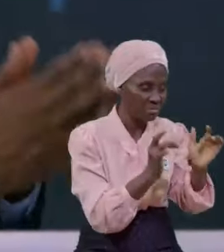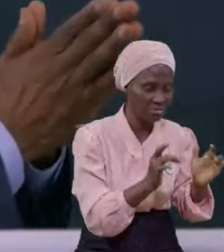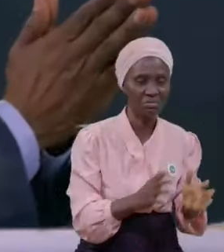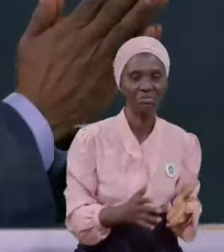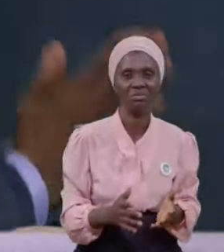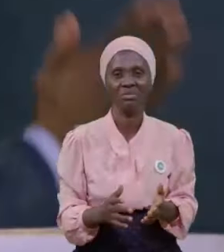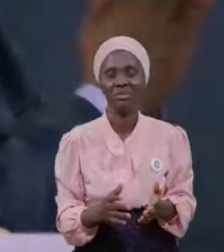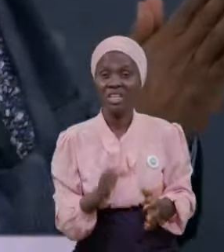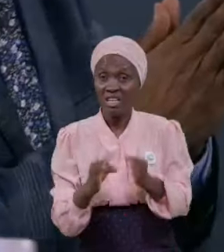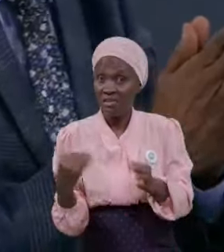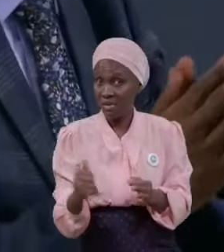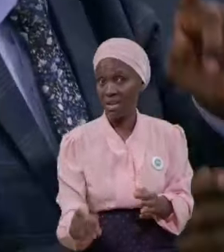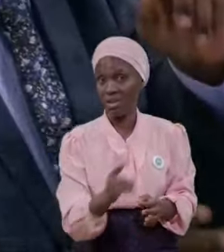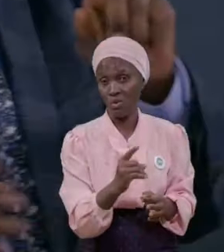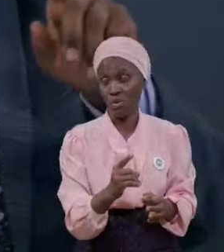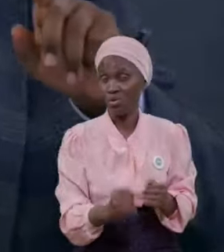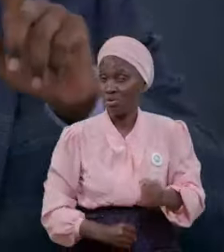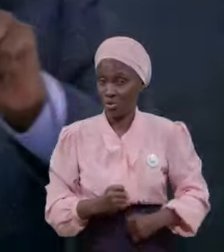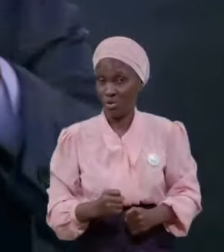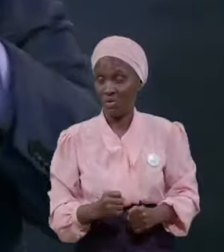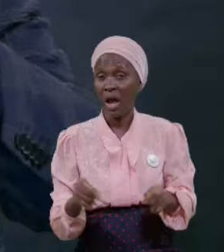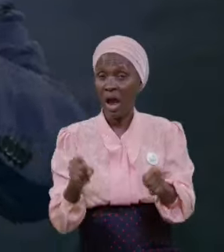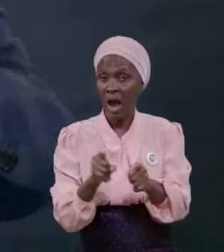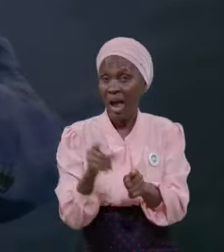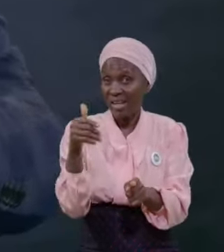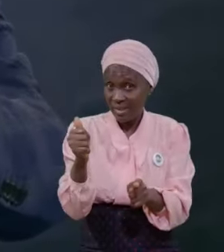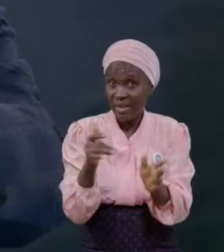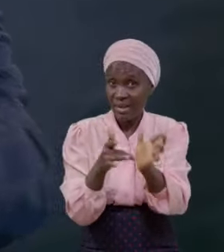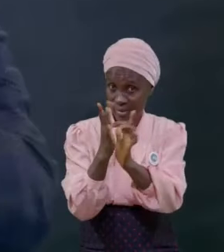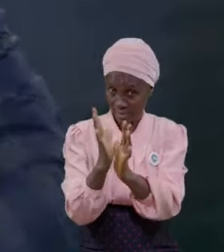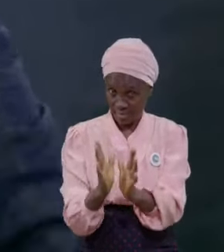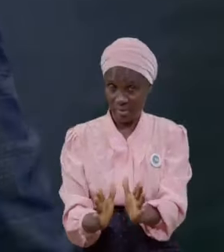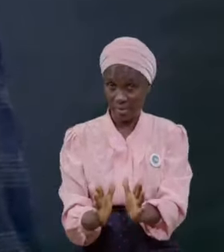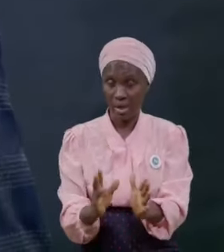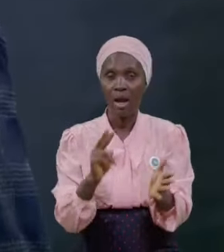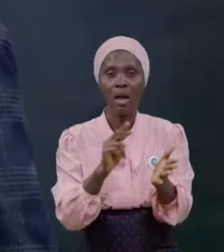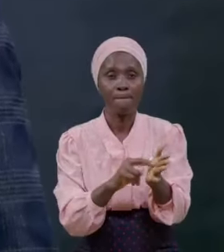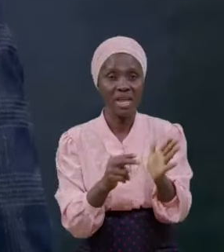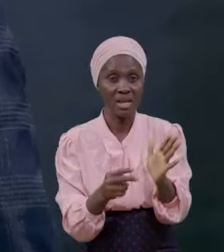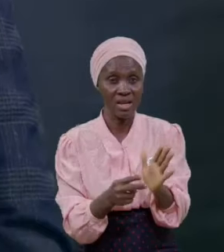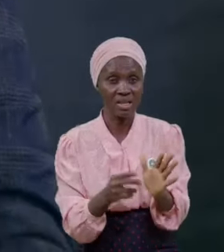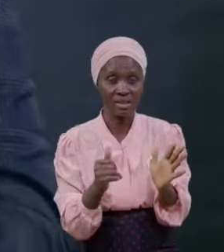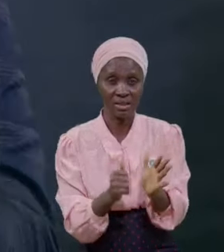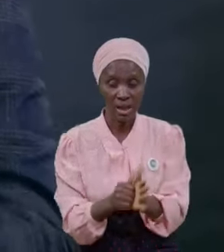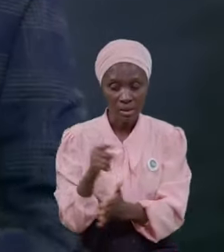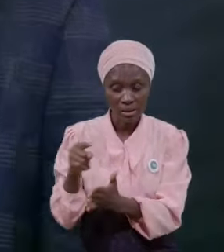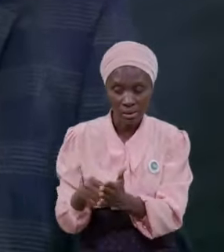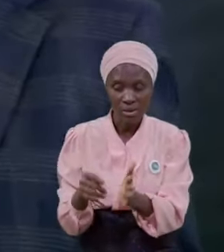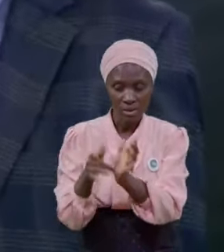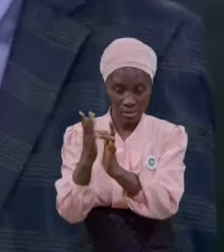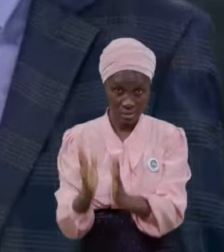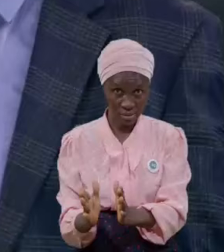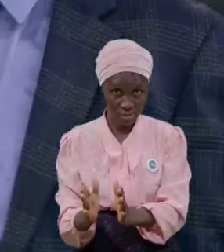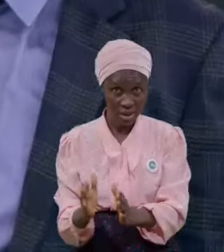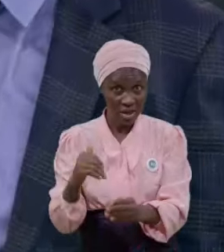a Christian, that means this Christian in verse 16 is